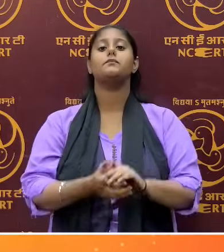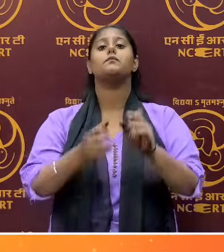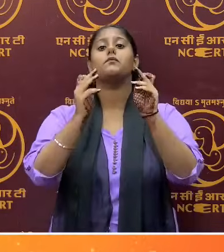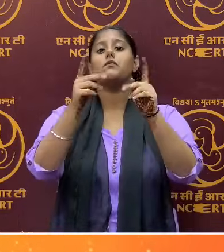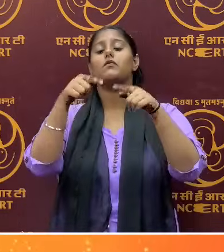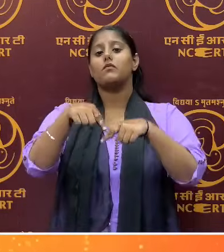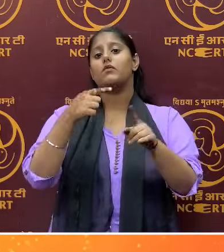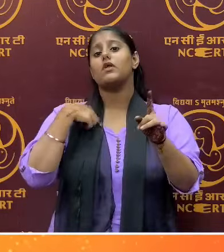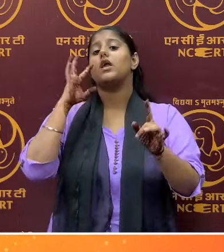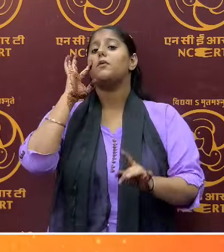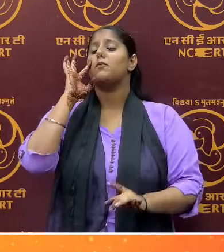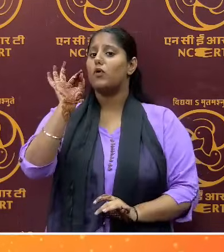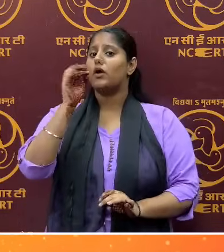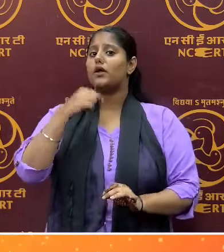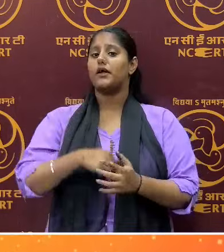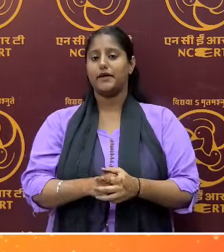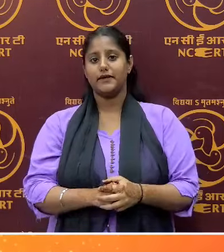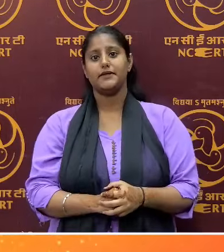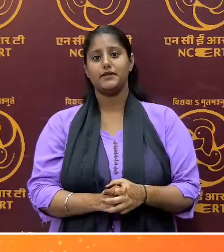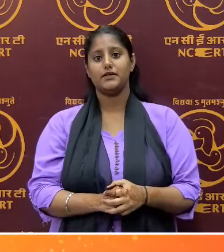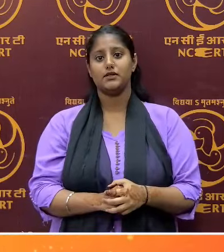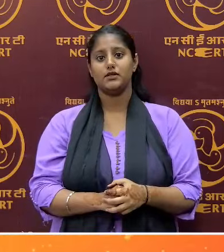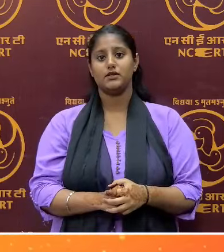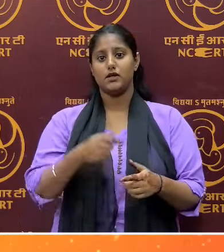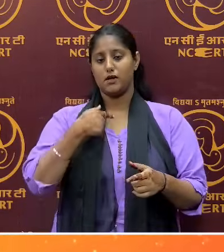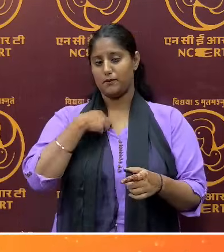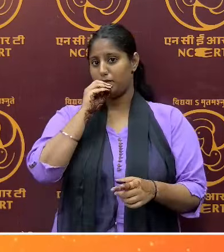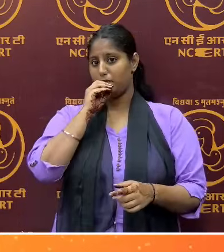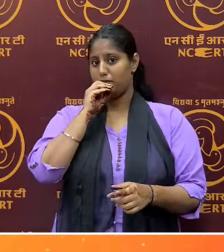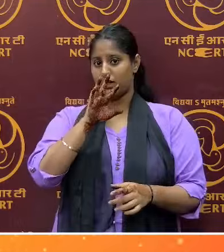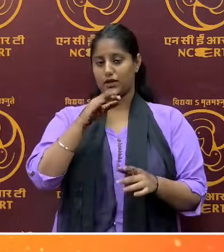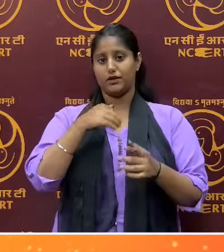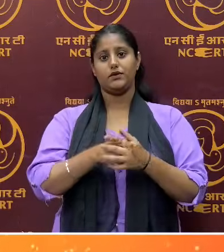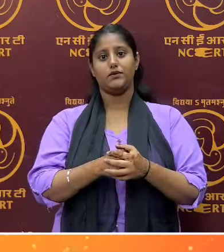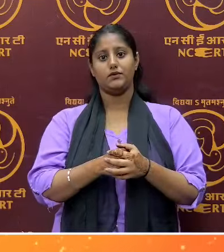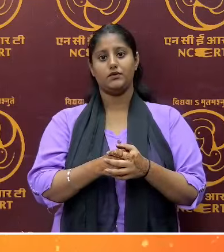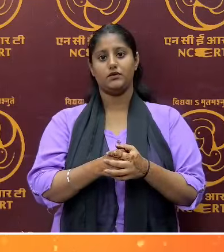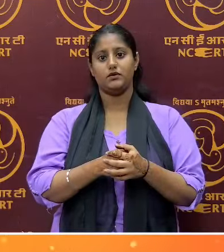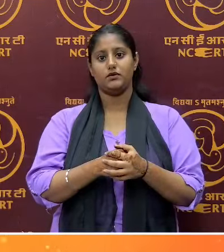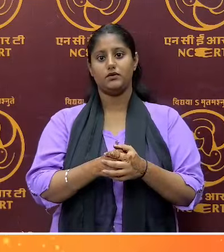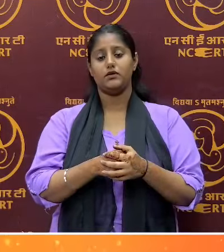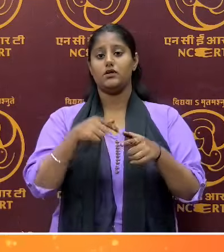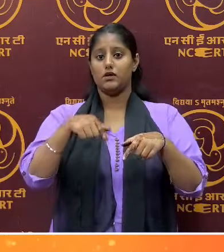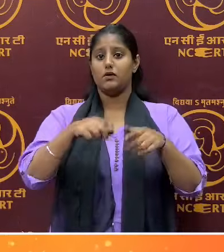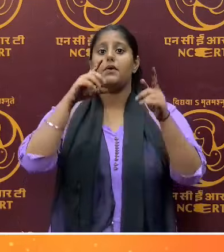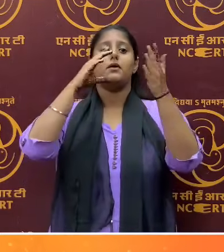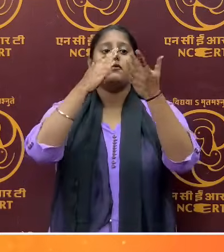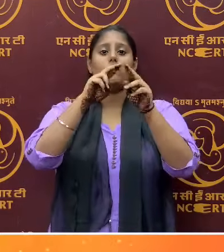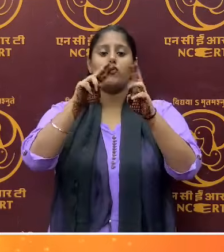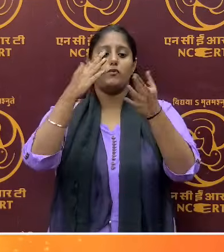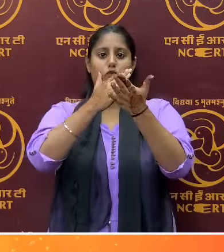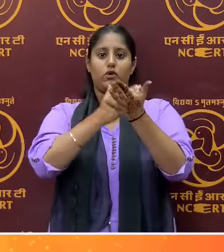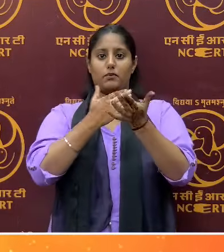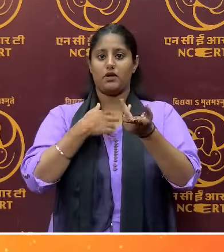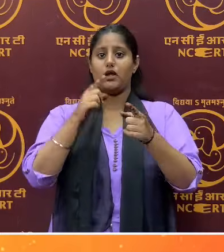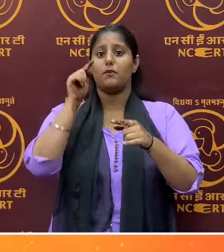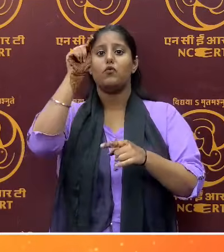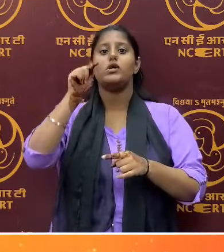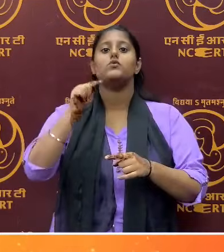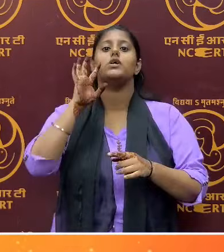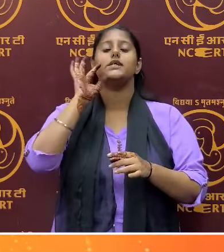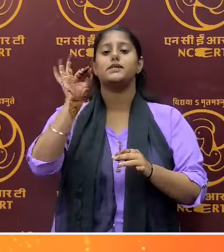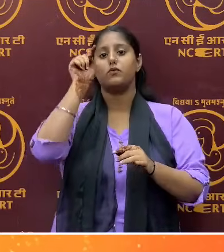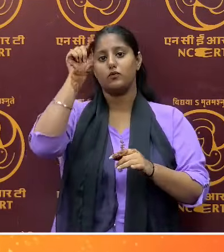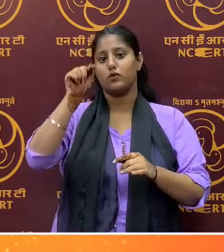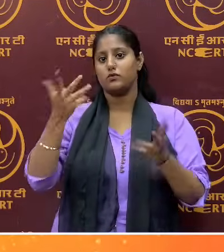extremely important that I tell you about the key highlights of this entire journey. So what are we focusing on